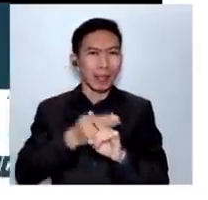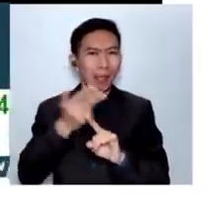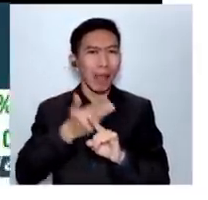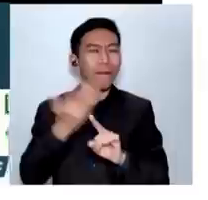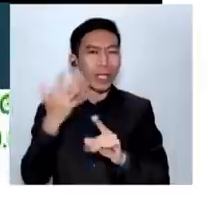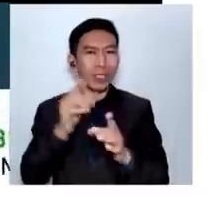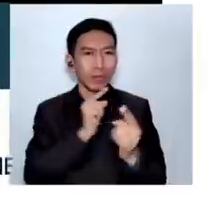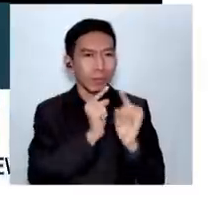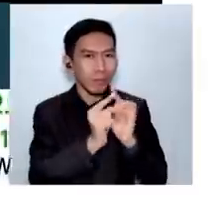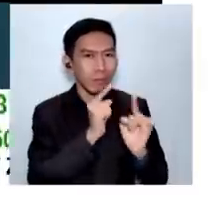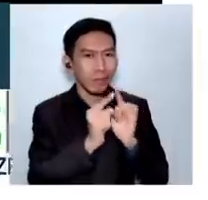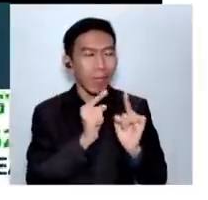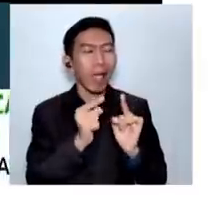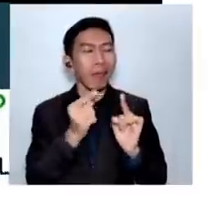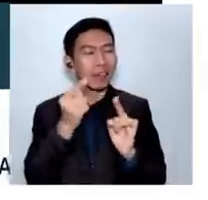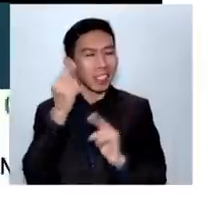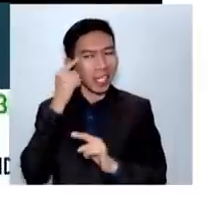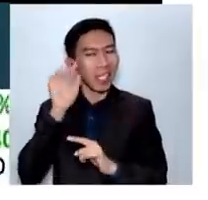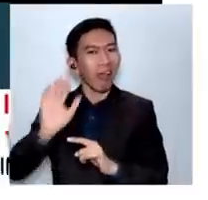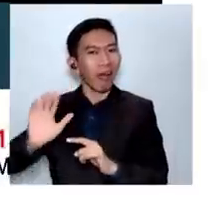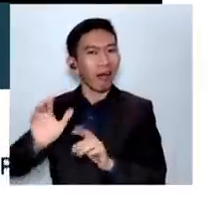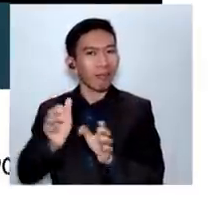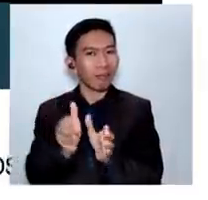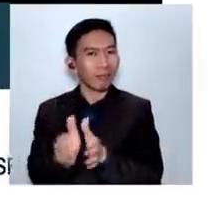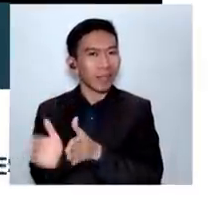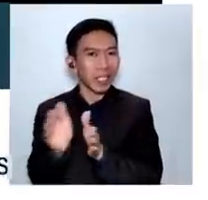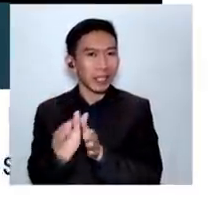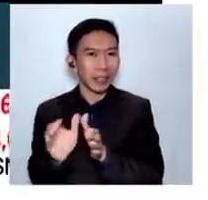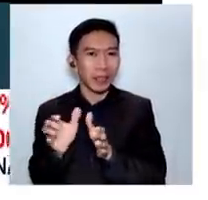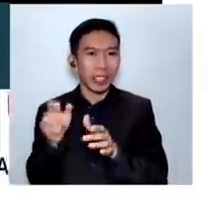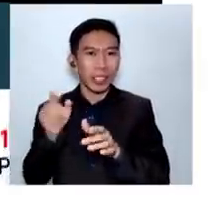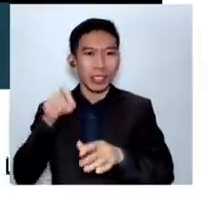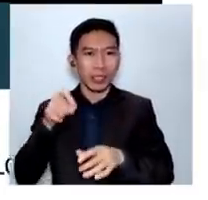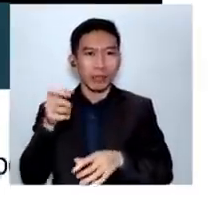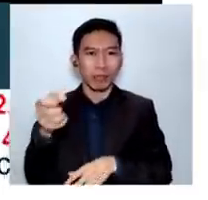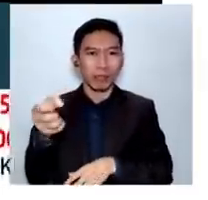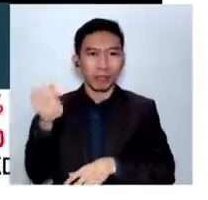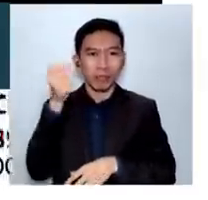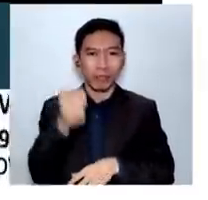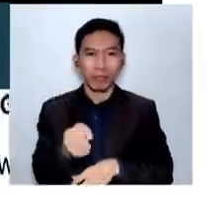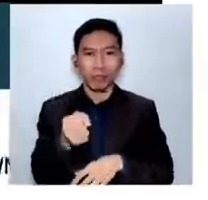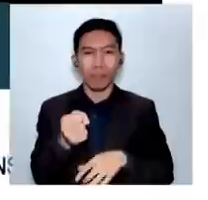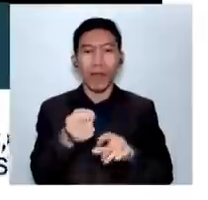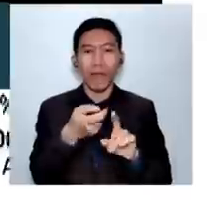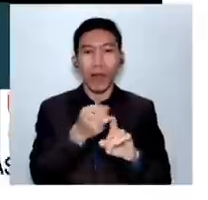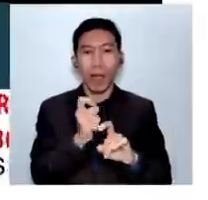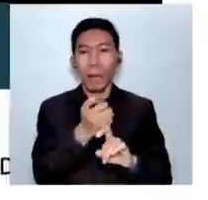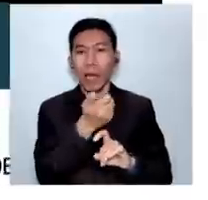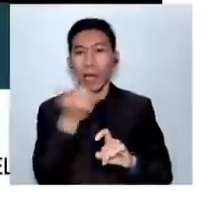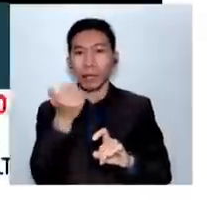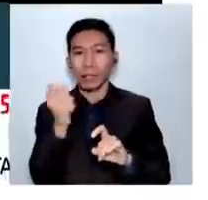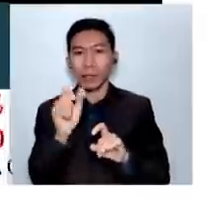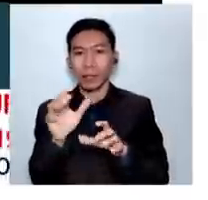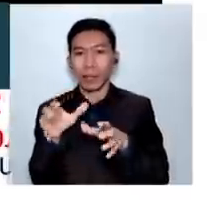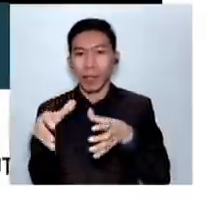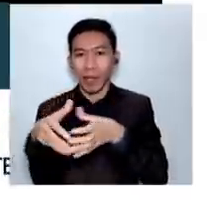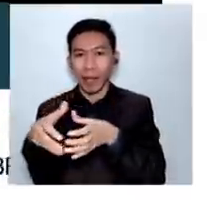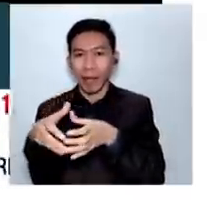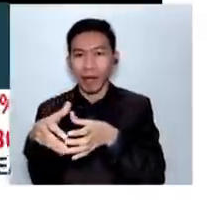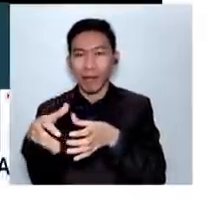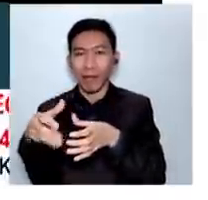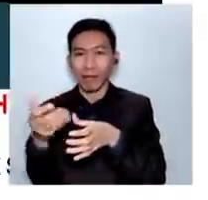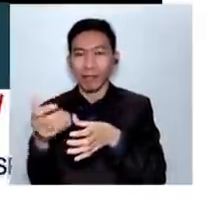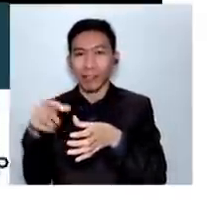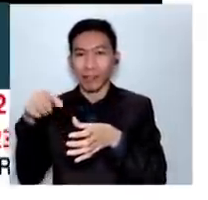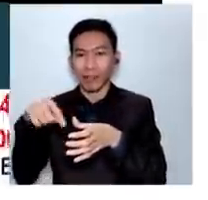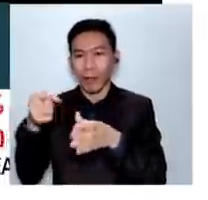that they want to endorse someone from outside of the party. So they want to disable someone from inside of the